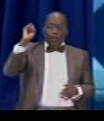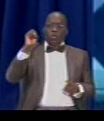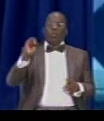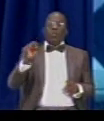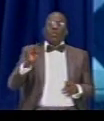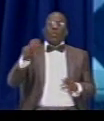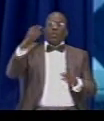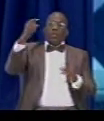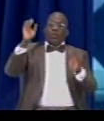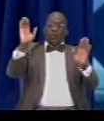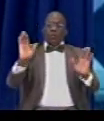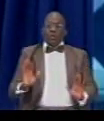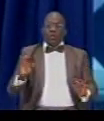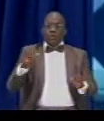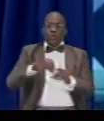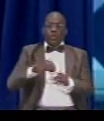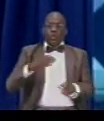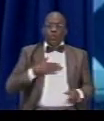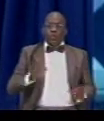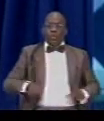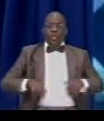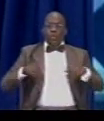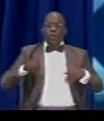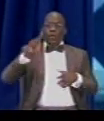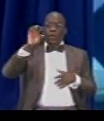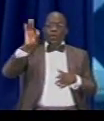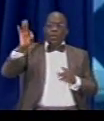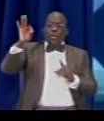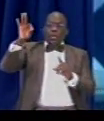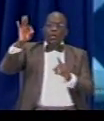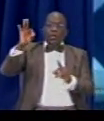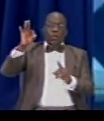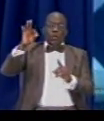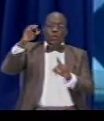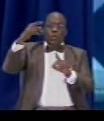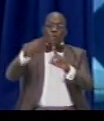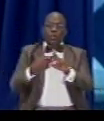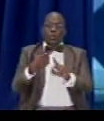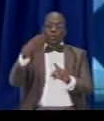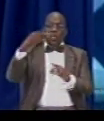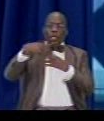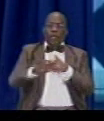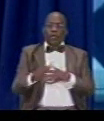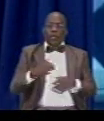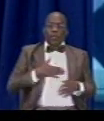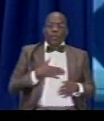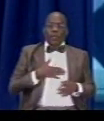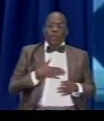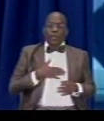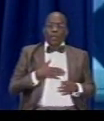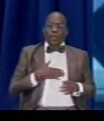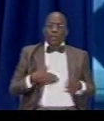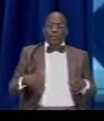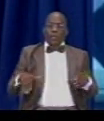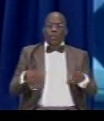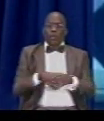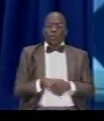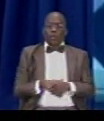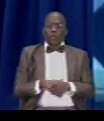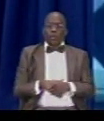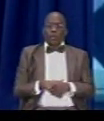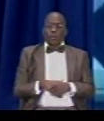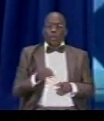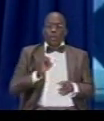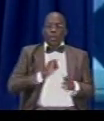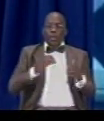9 months after my wedding, I had 2 miscarriages, and it was not easy. It was a painful one.